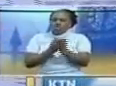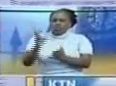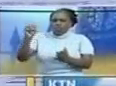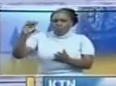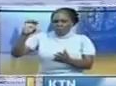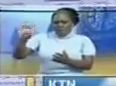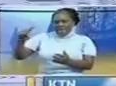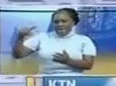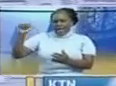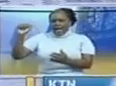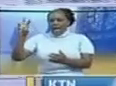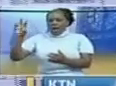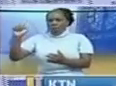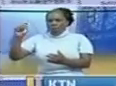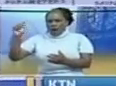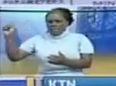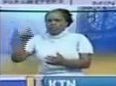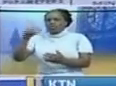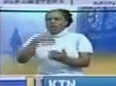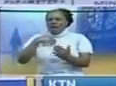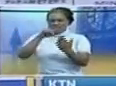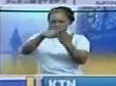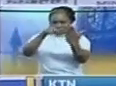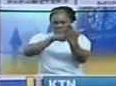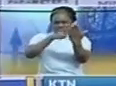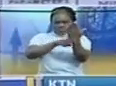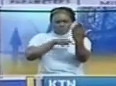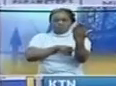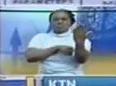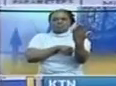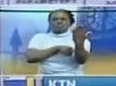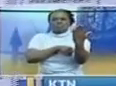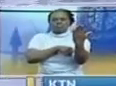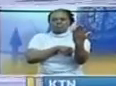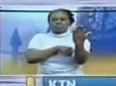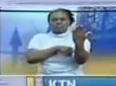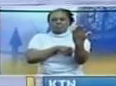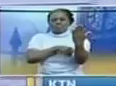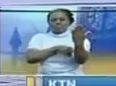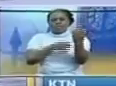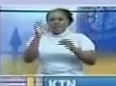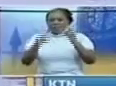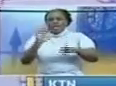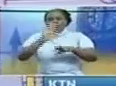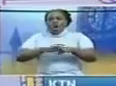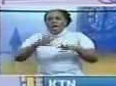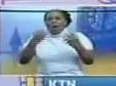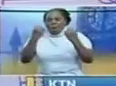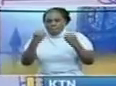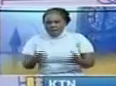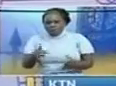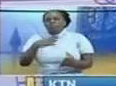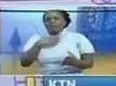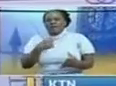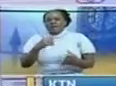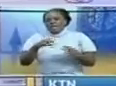can lease, give a command for lease, and you lease depending on the amount you want to lease. And if you want to lower, you